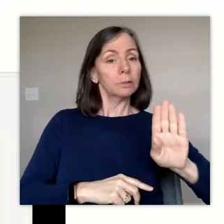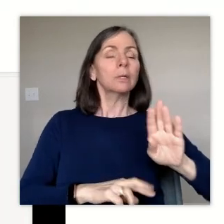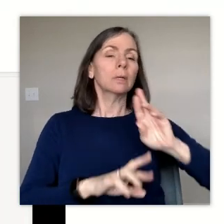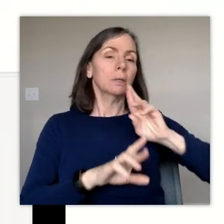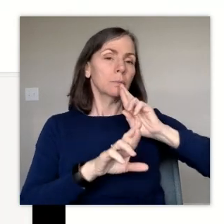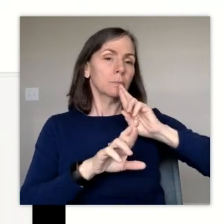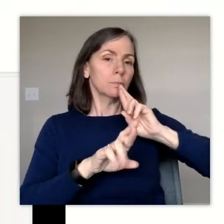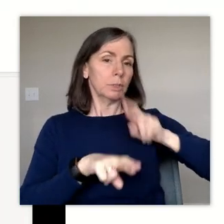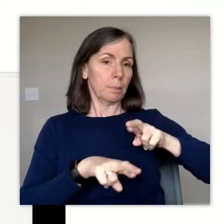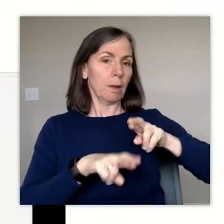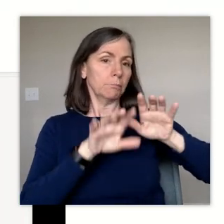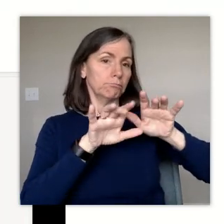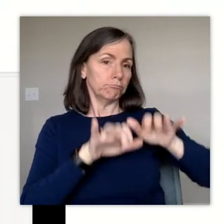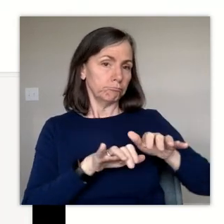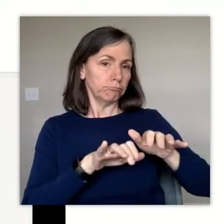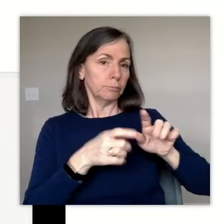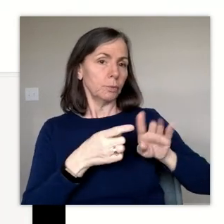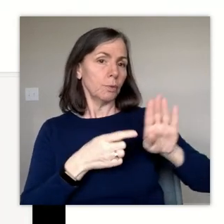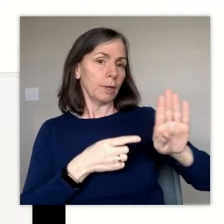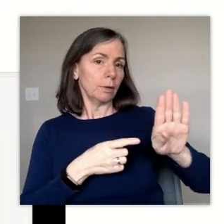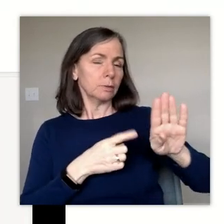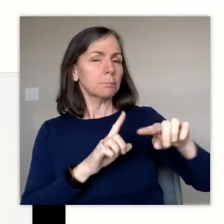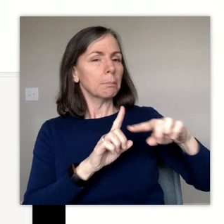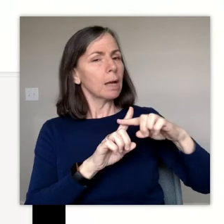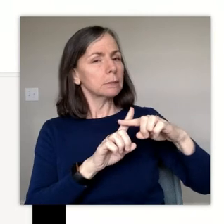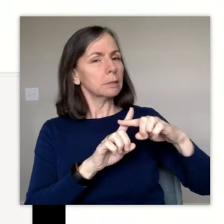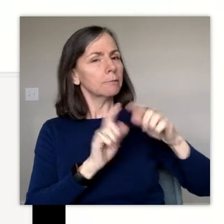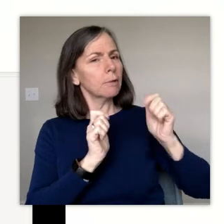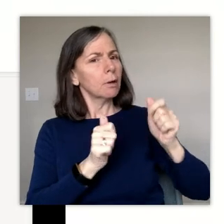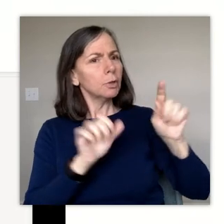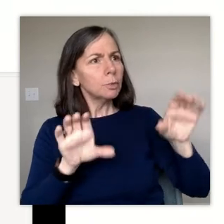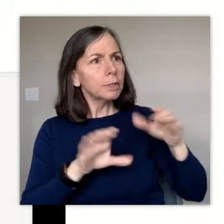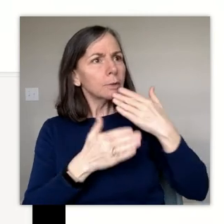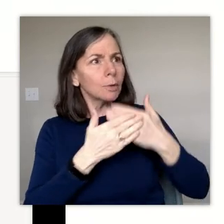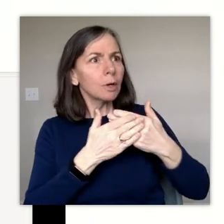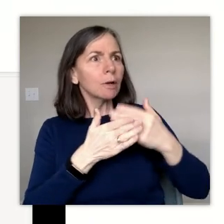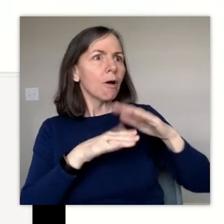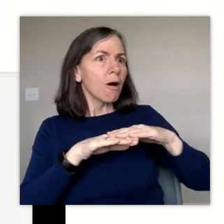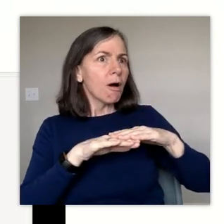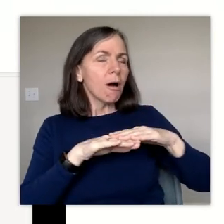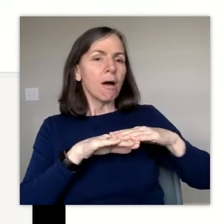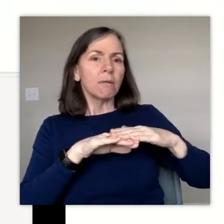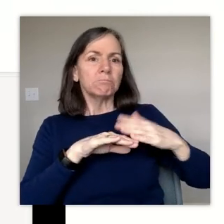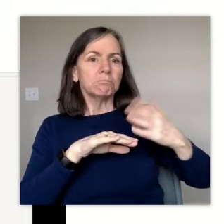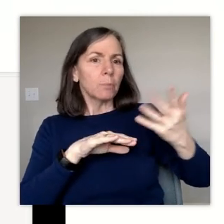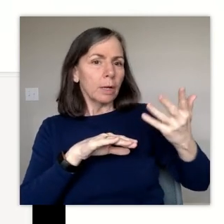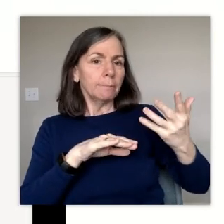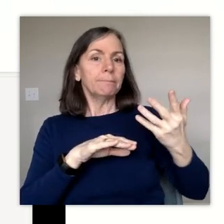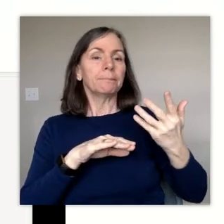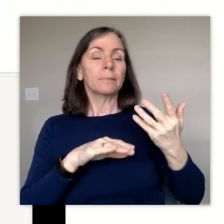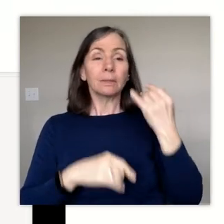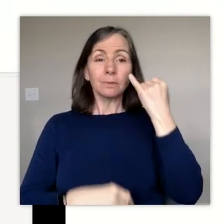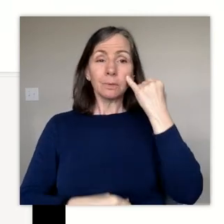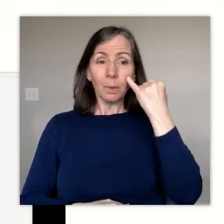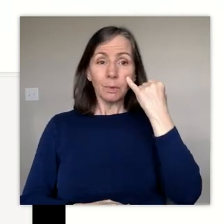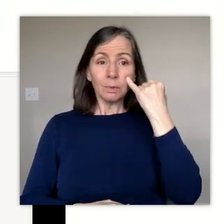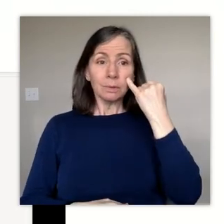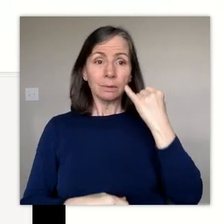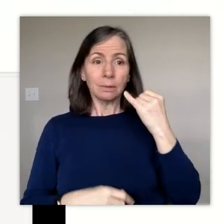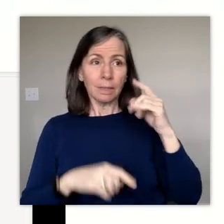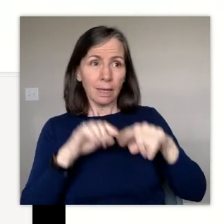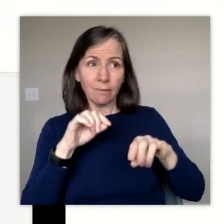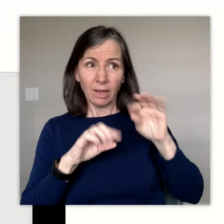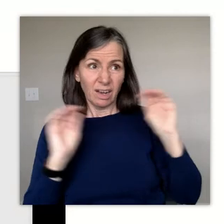find something good, give them some room for improvement. Cite something specific that they said. All right?